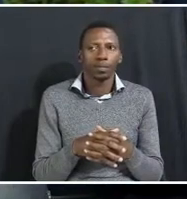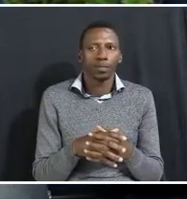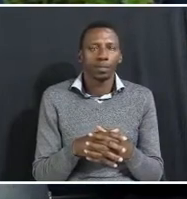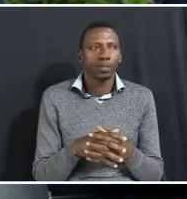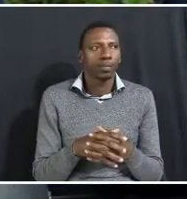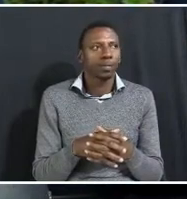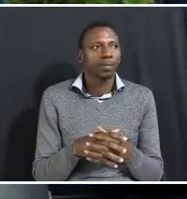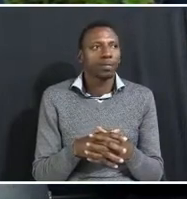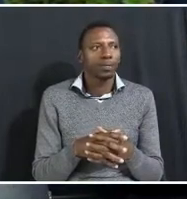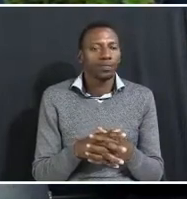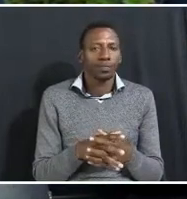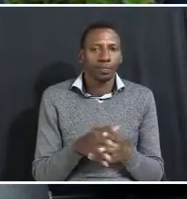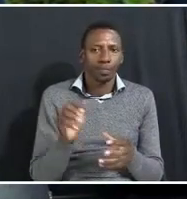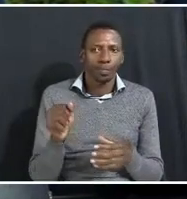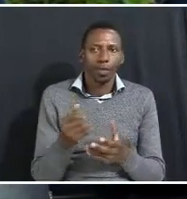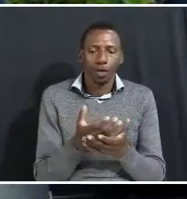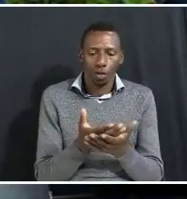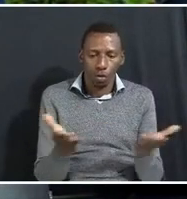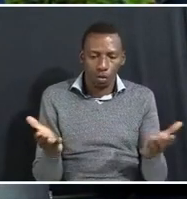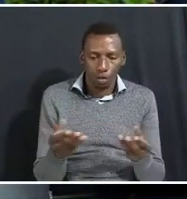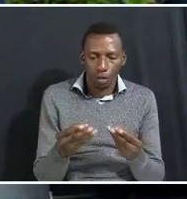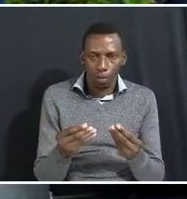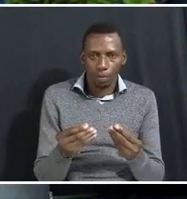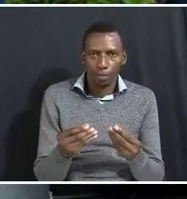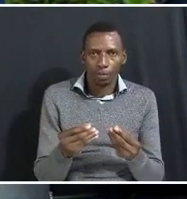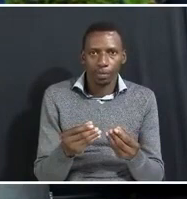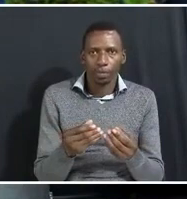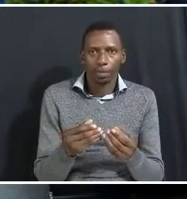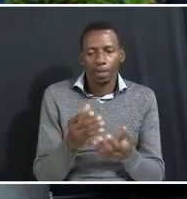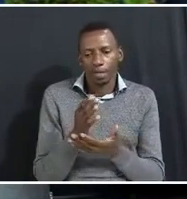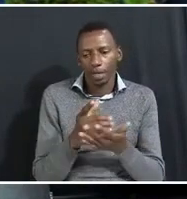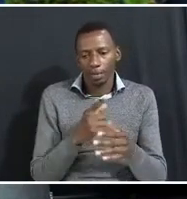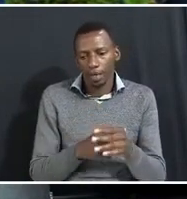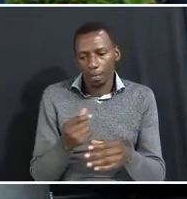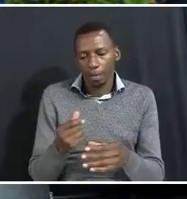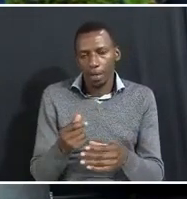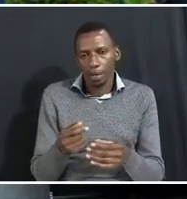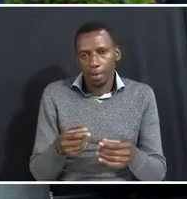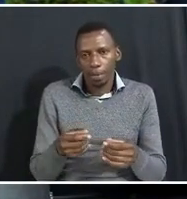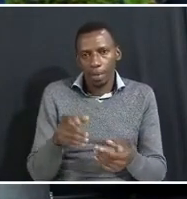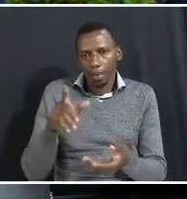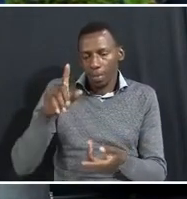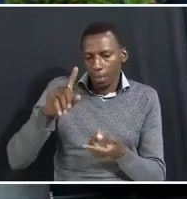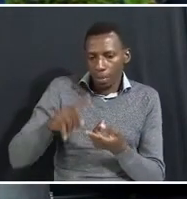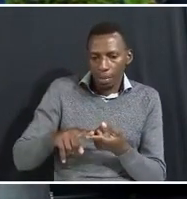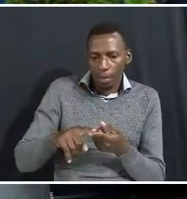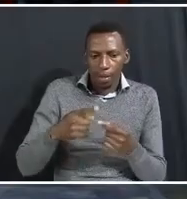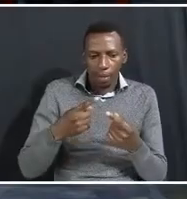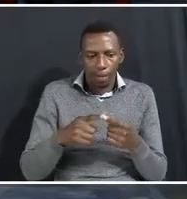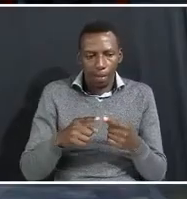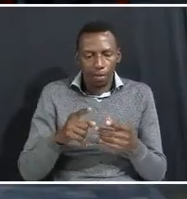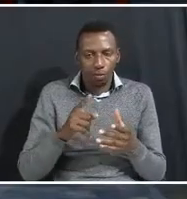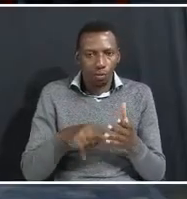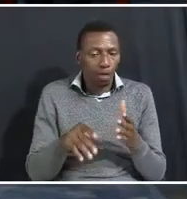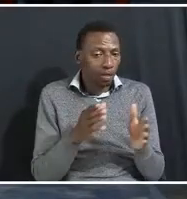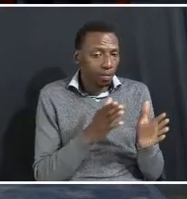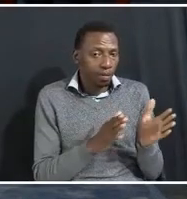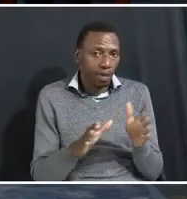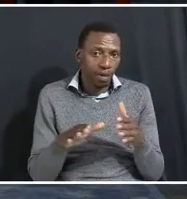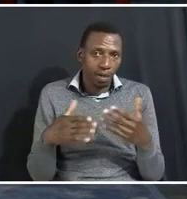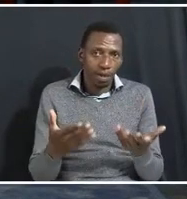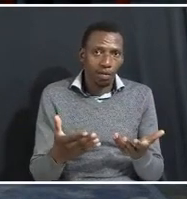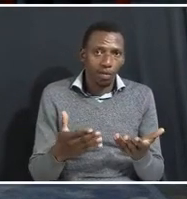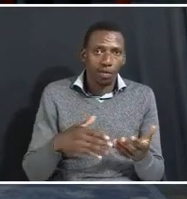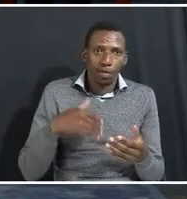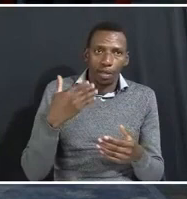so those resources, once in a while they run low, but ile mkakati tumeweka ni kwamba